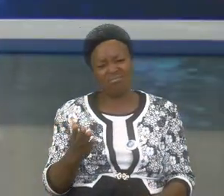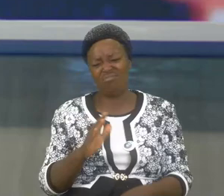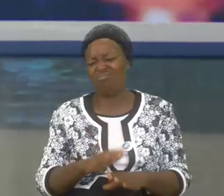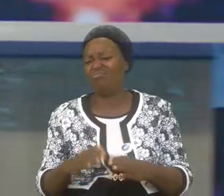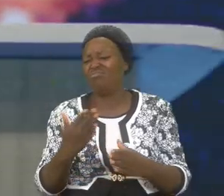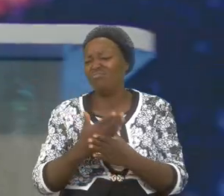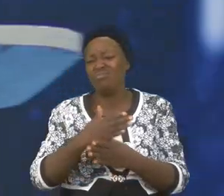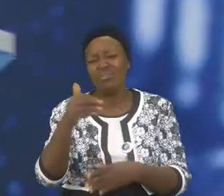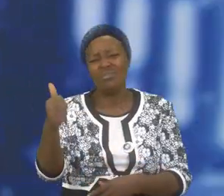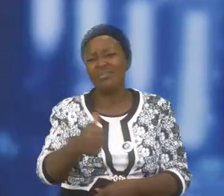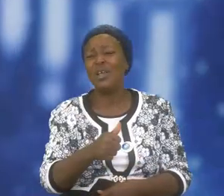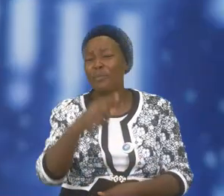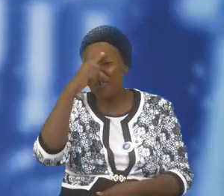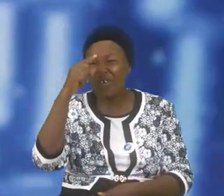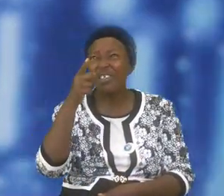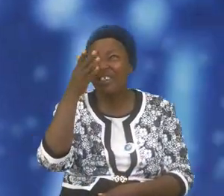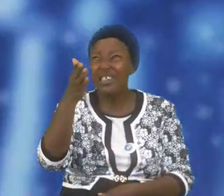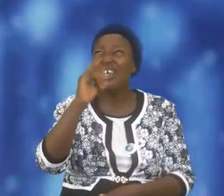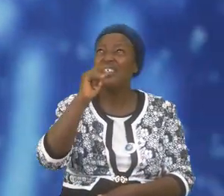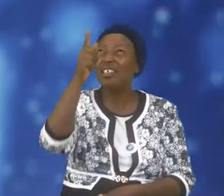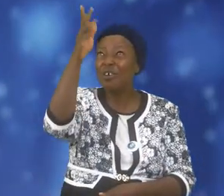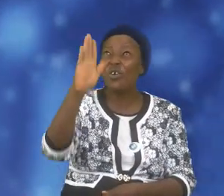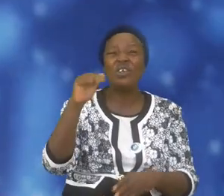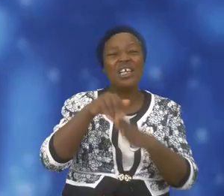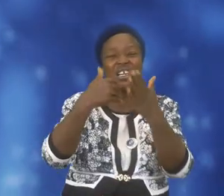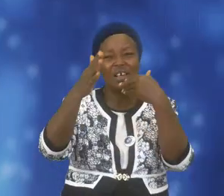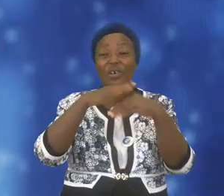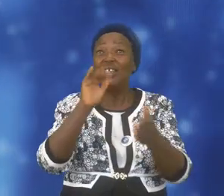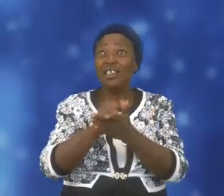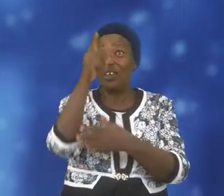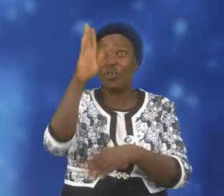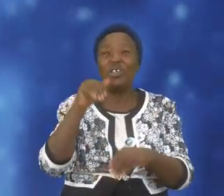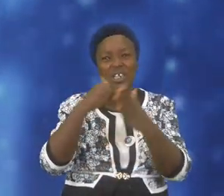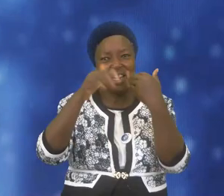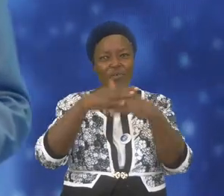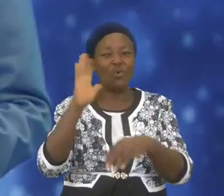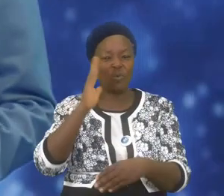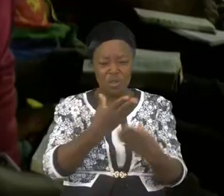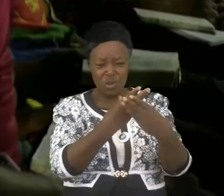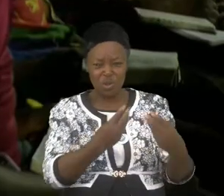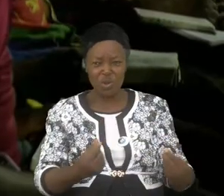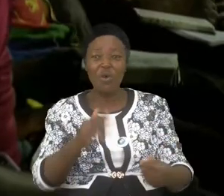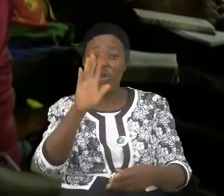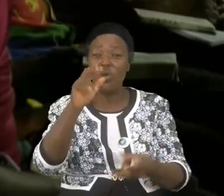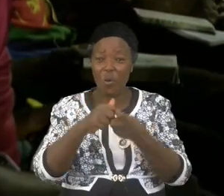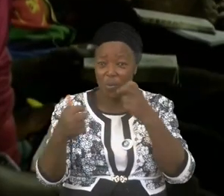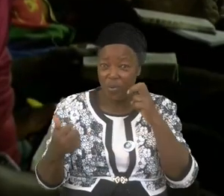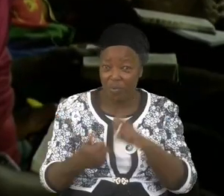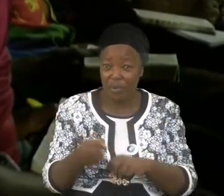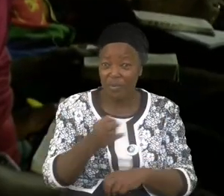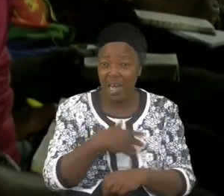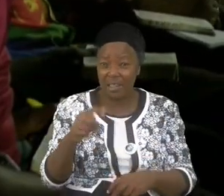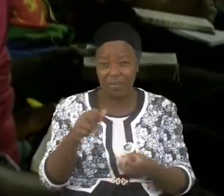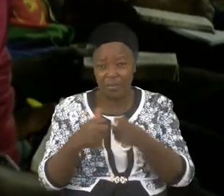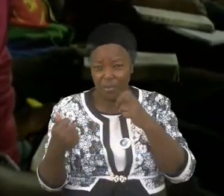God in heaven will solve your problem, and the problem was solved. And I come to